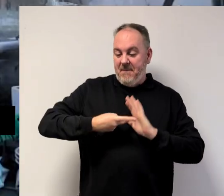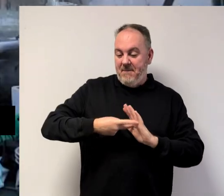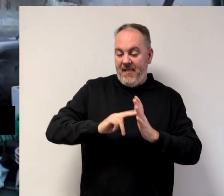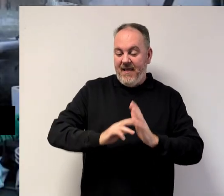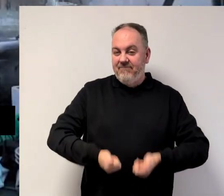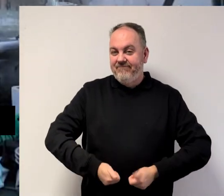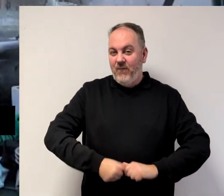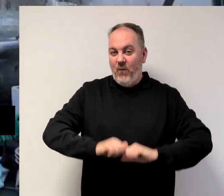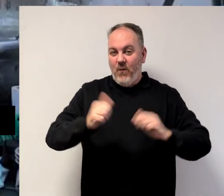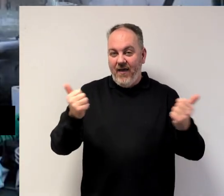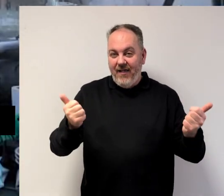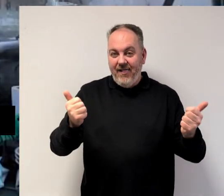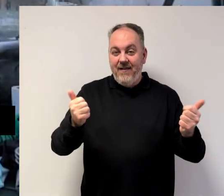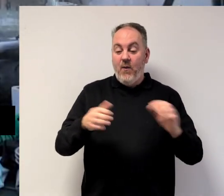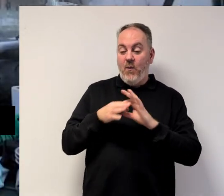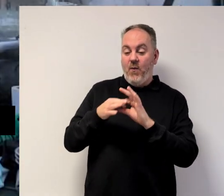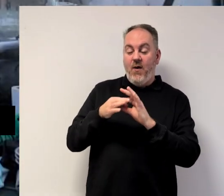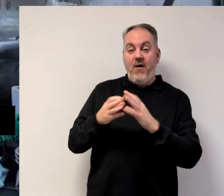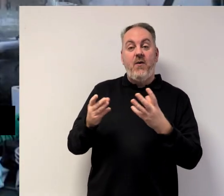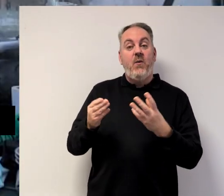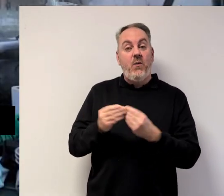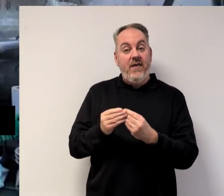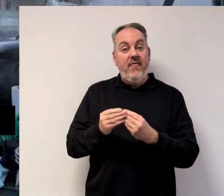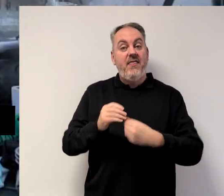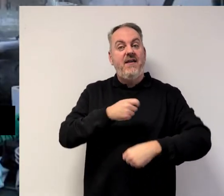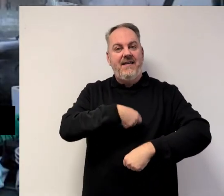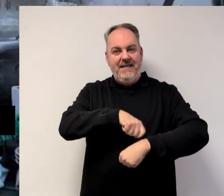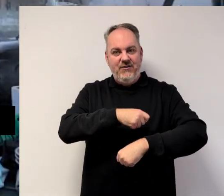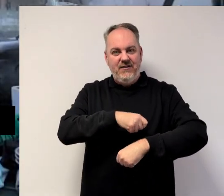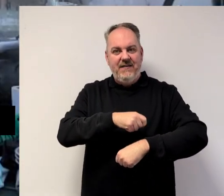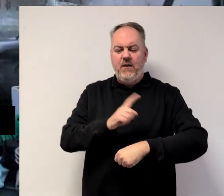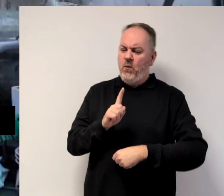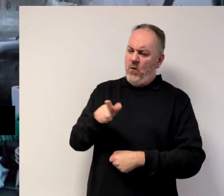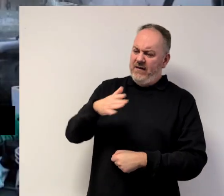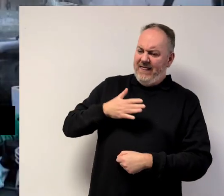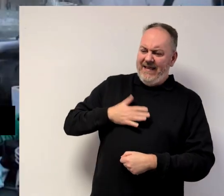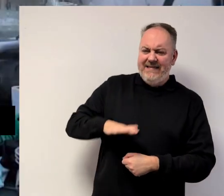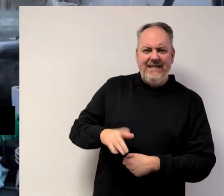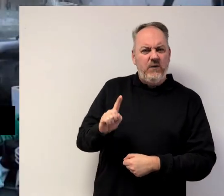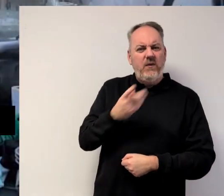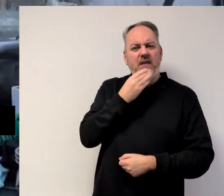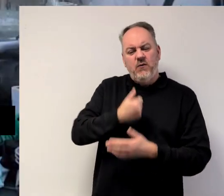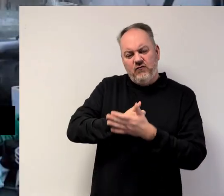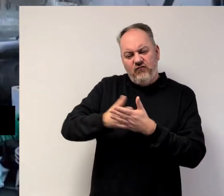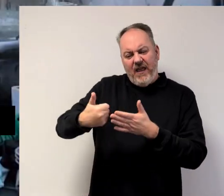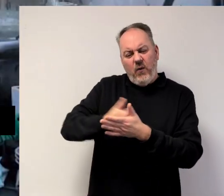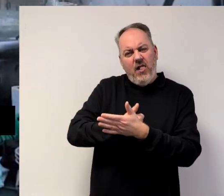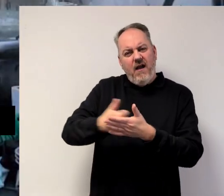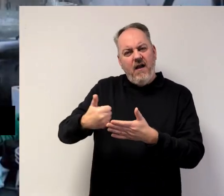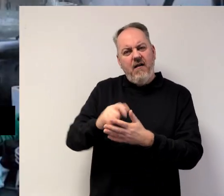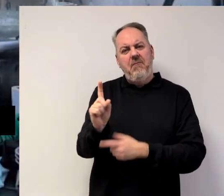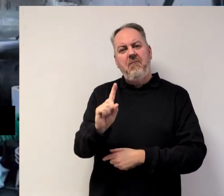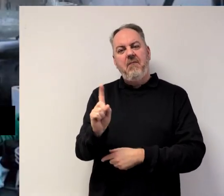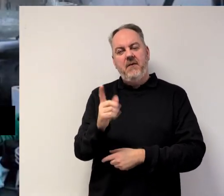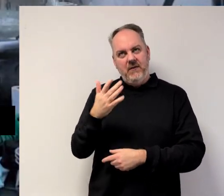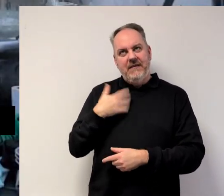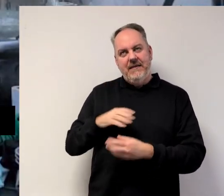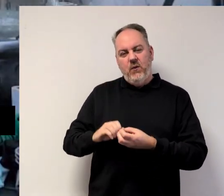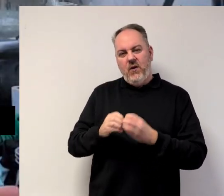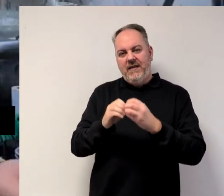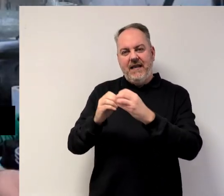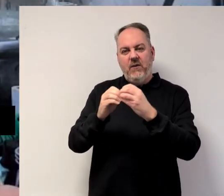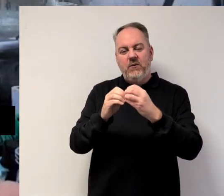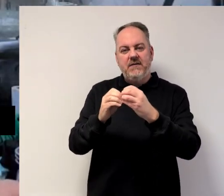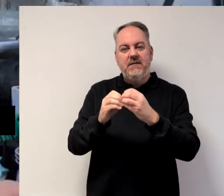the kitchen, what does the kitchen use? There's no use growing bright lights chard